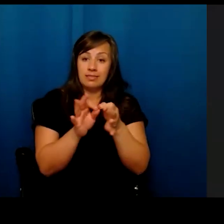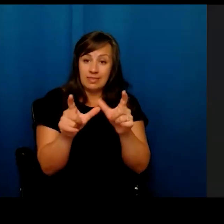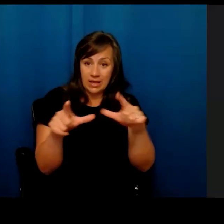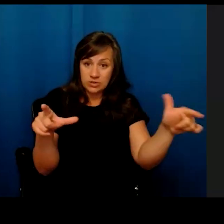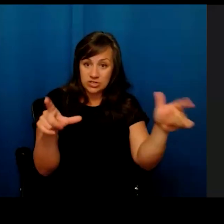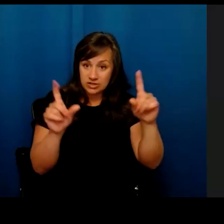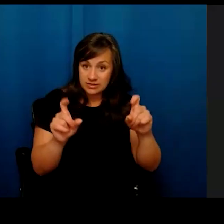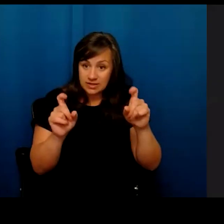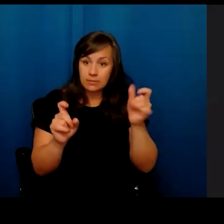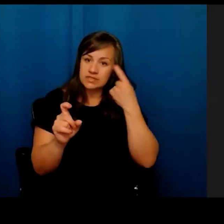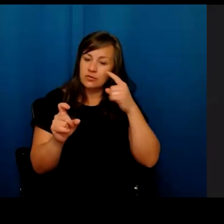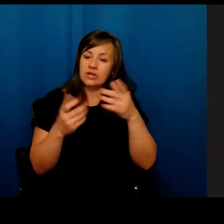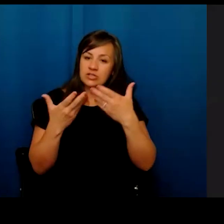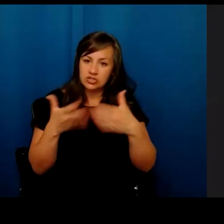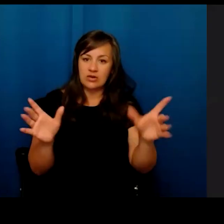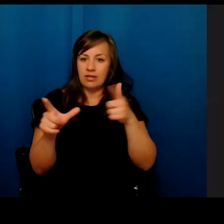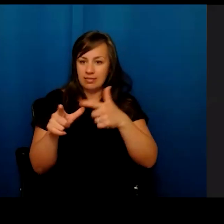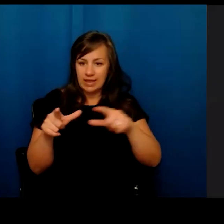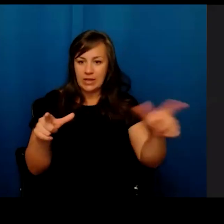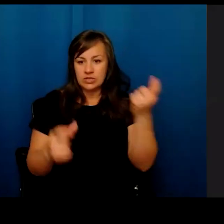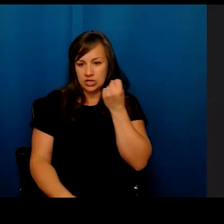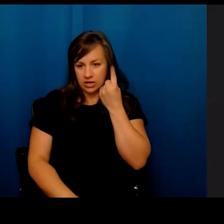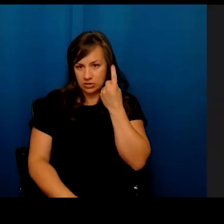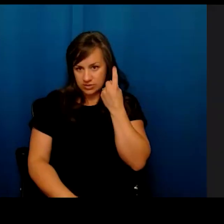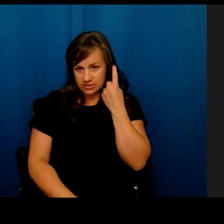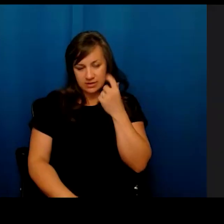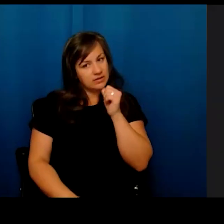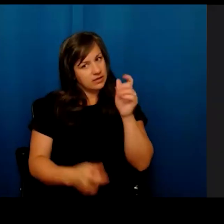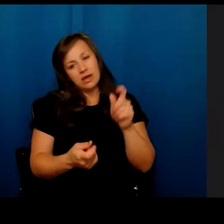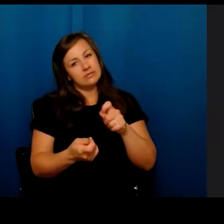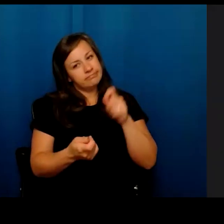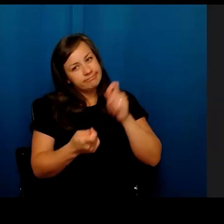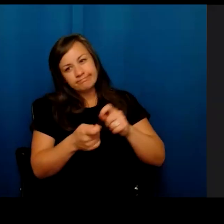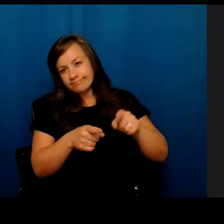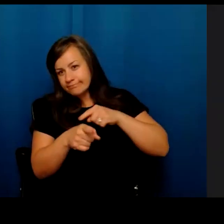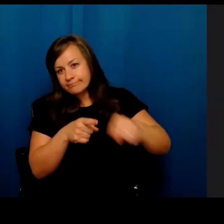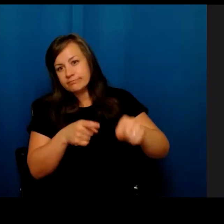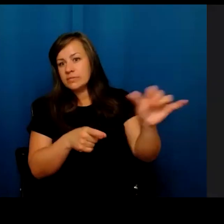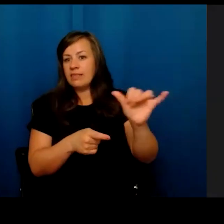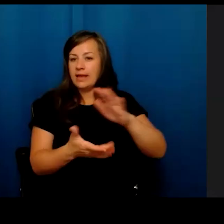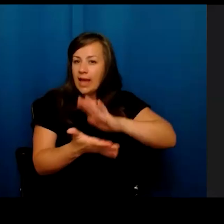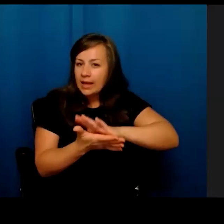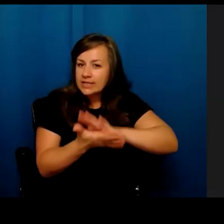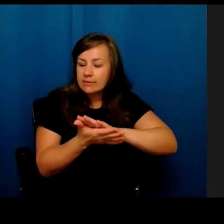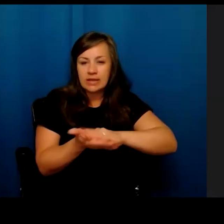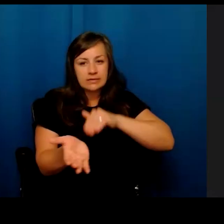general language understanding. They aren't specialized for like an academic